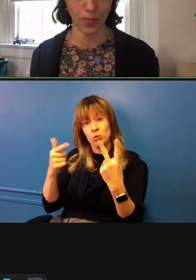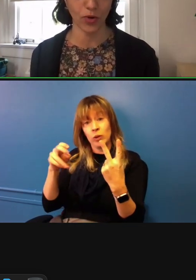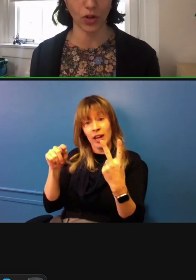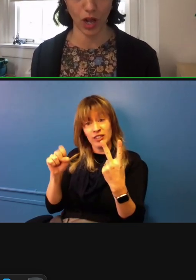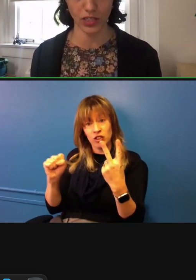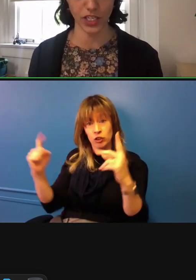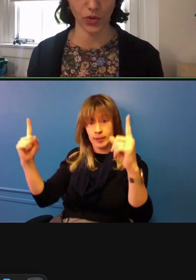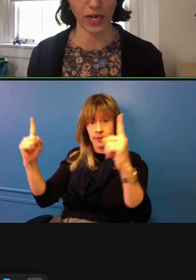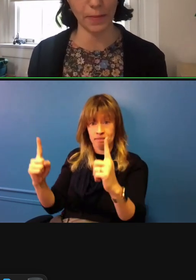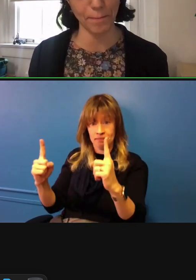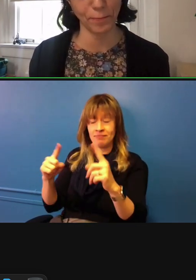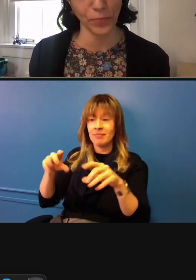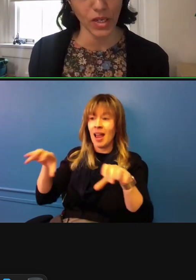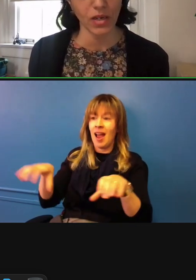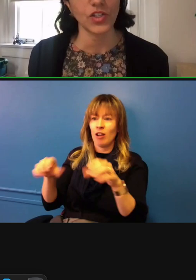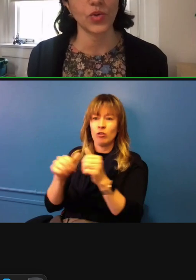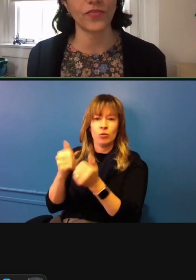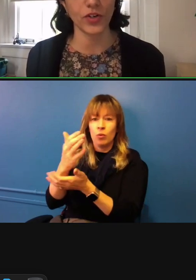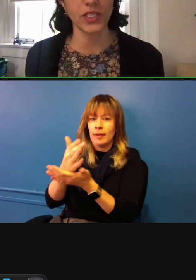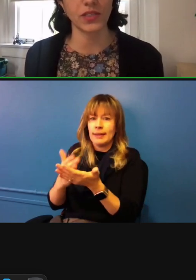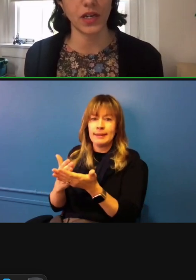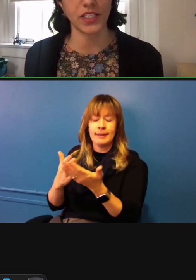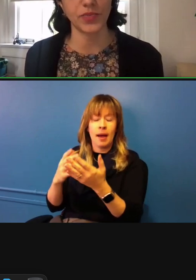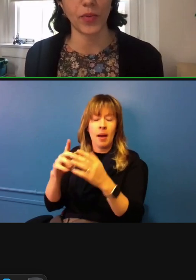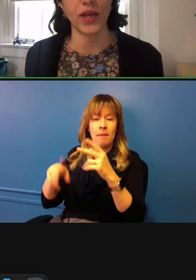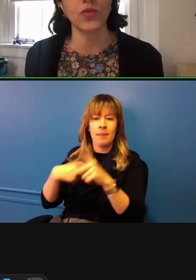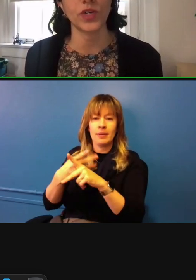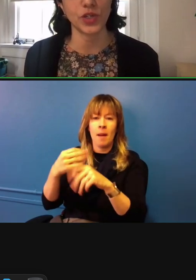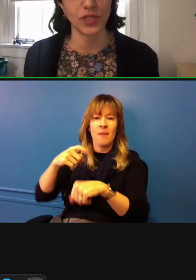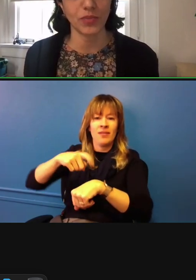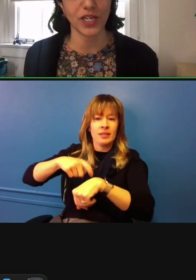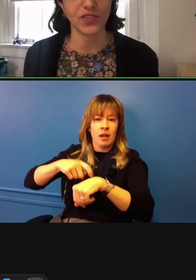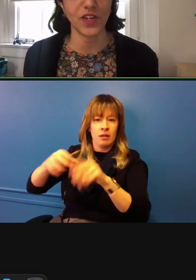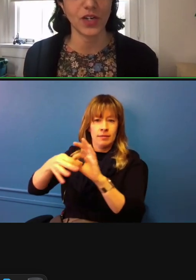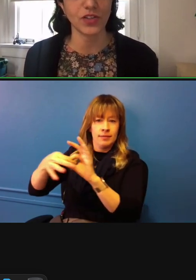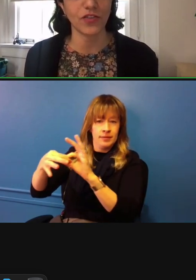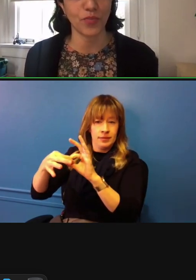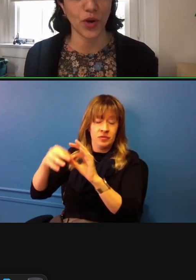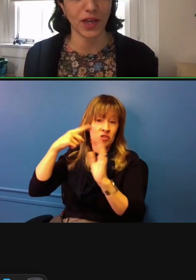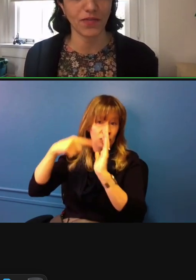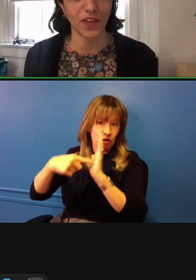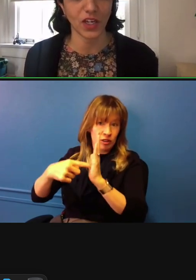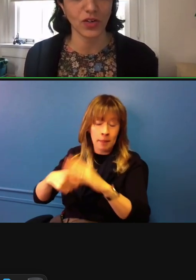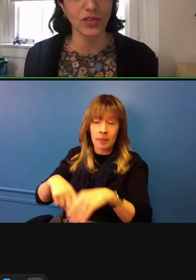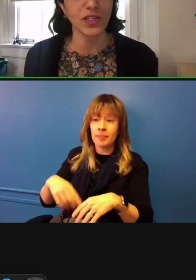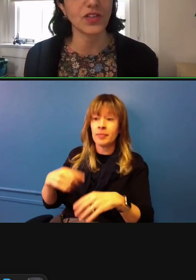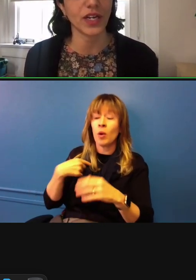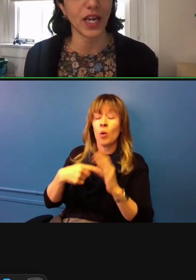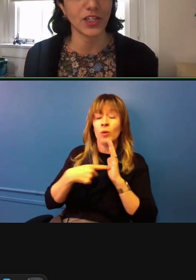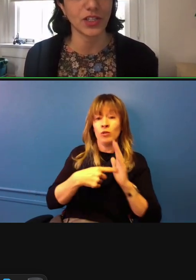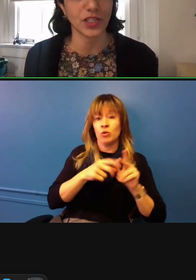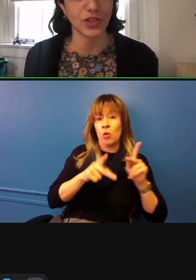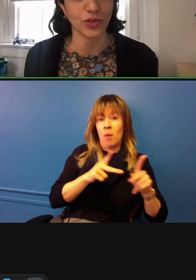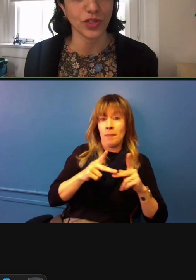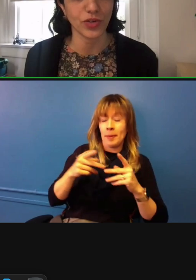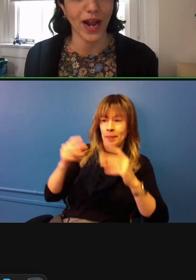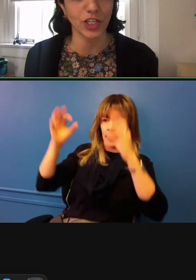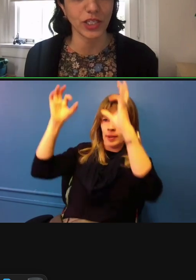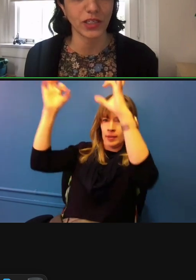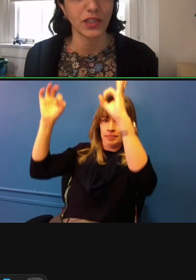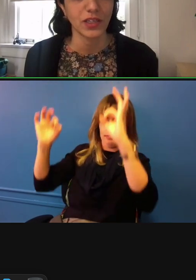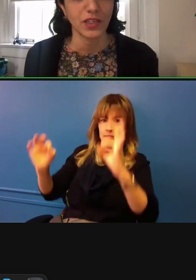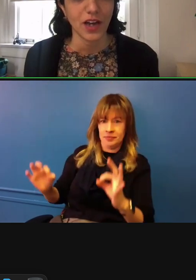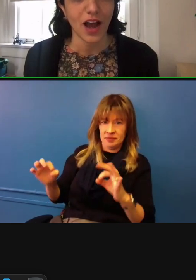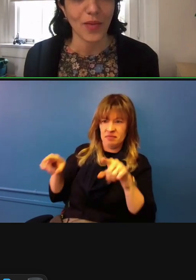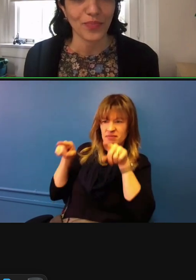some sort of temporal contiguity. So in a first experiment, we showed subjects videos of point-light figures either engaged in a social